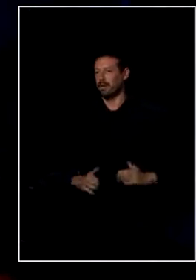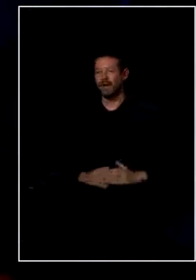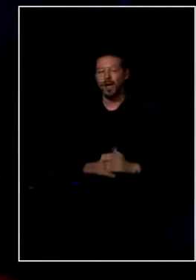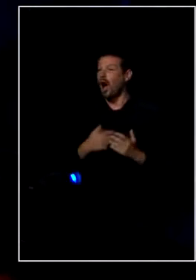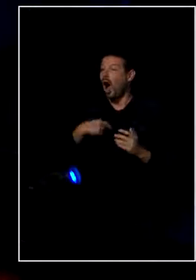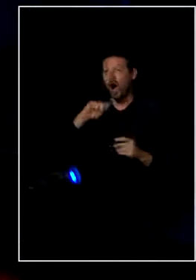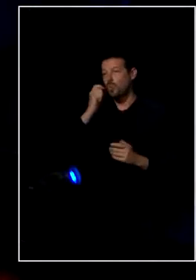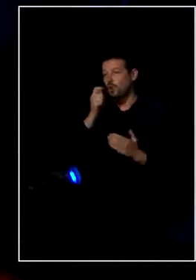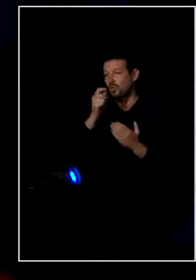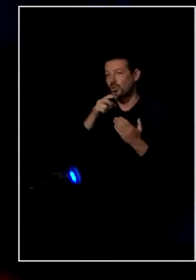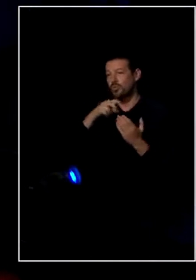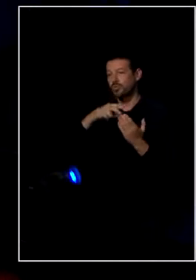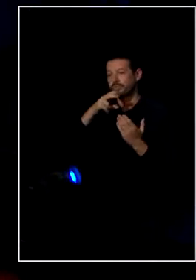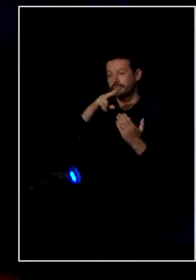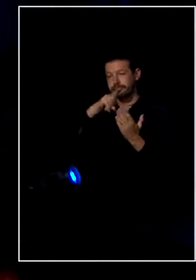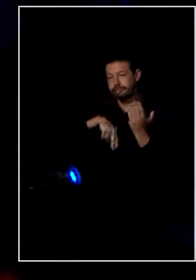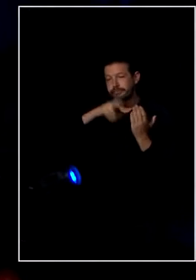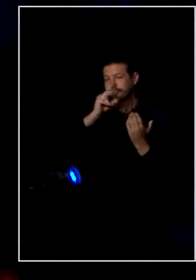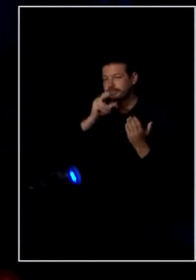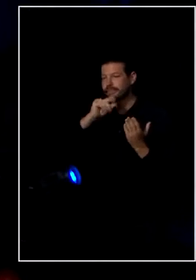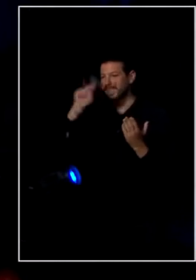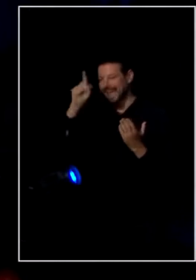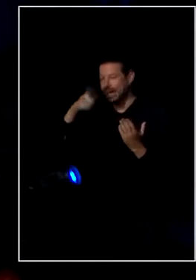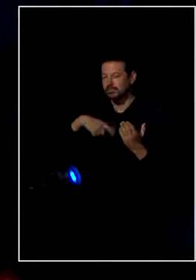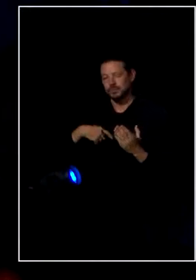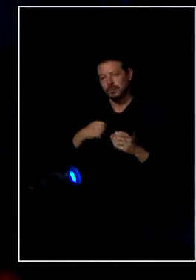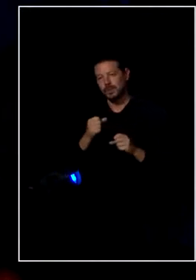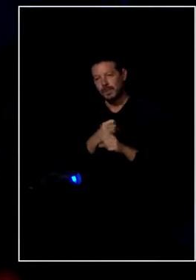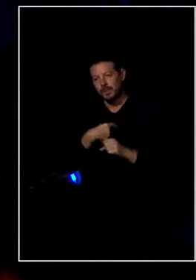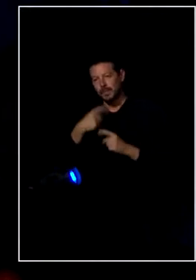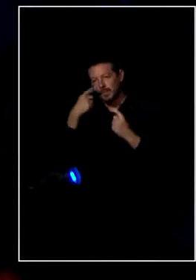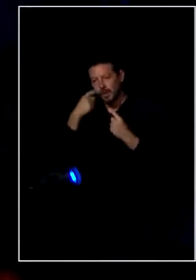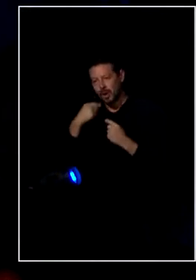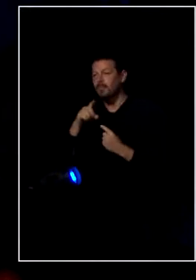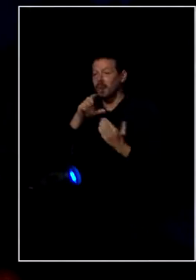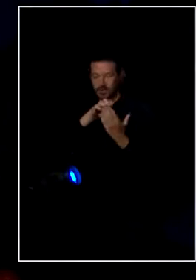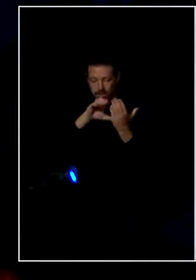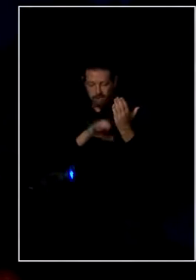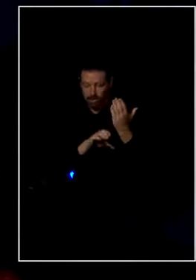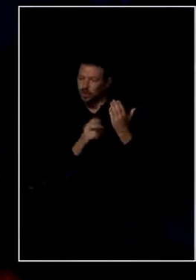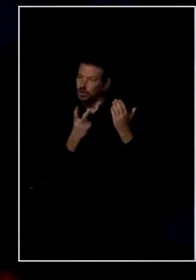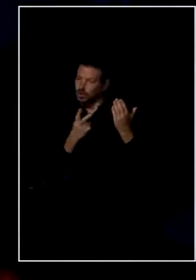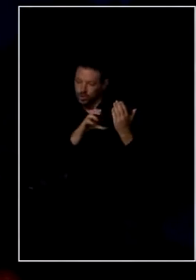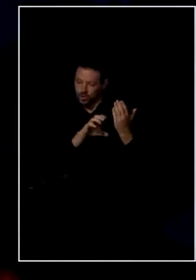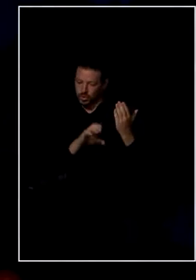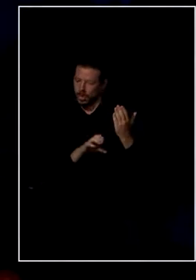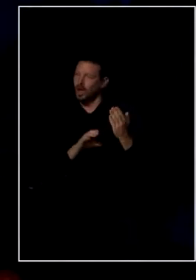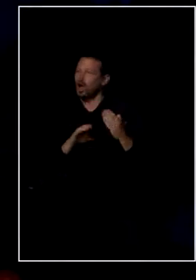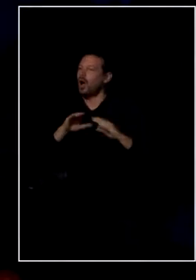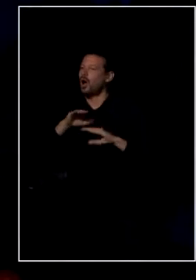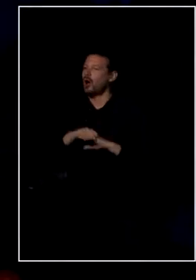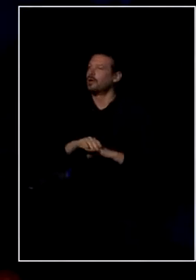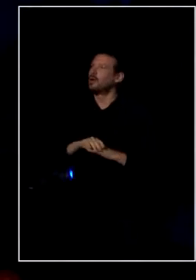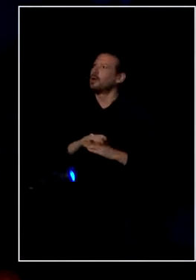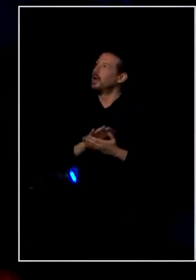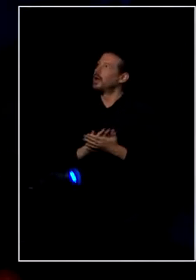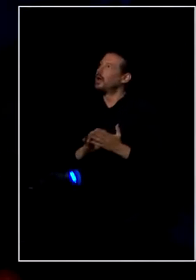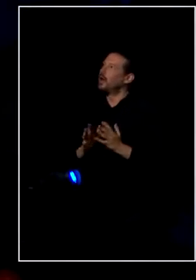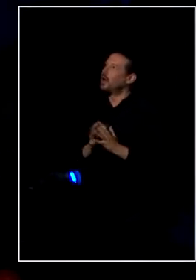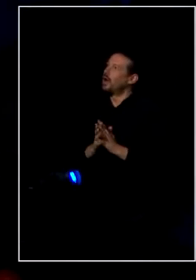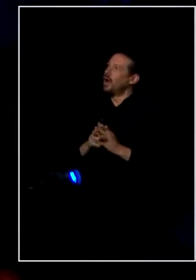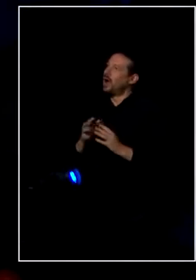would probably cry, but I am going to read you two paragraphs about my quest to